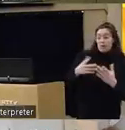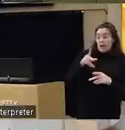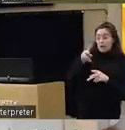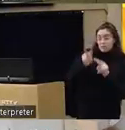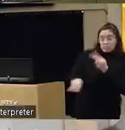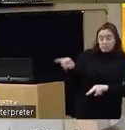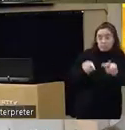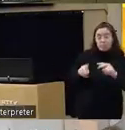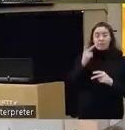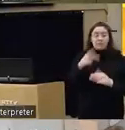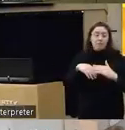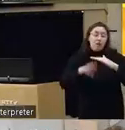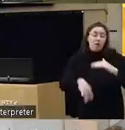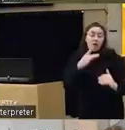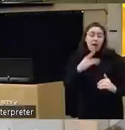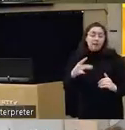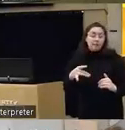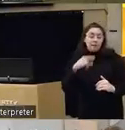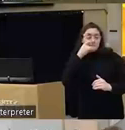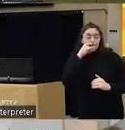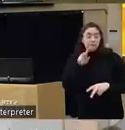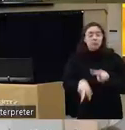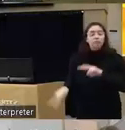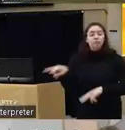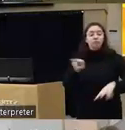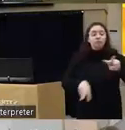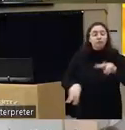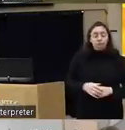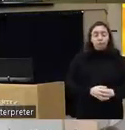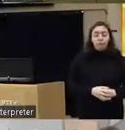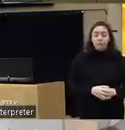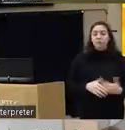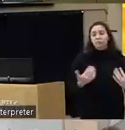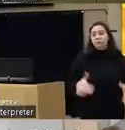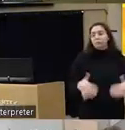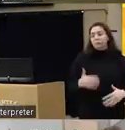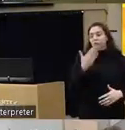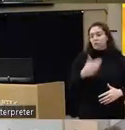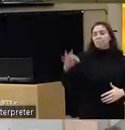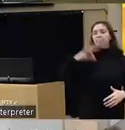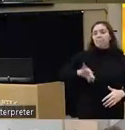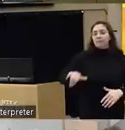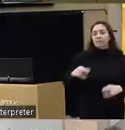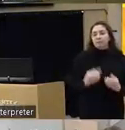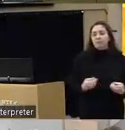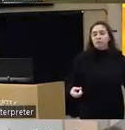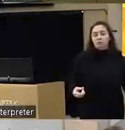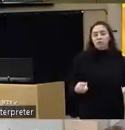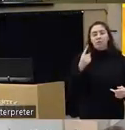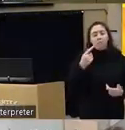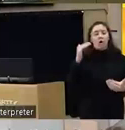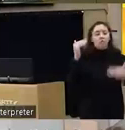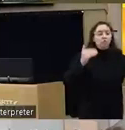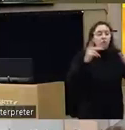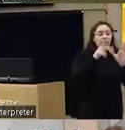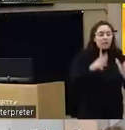children under the age of 18. And it's thought to be a very good use of that resource, particularly for adult psychiatrists who are